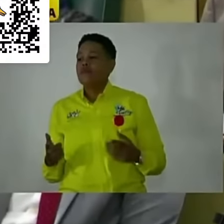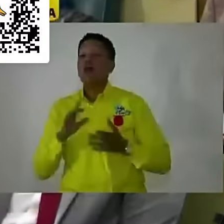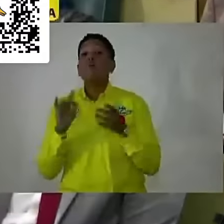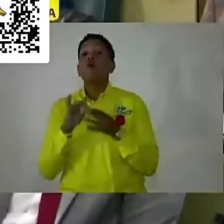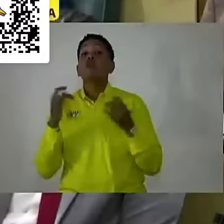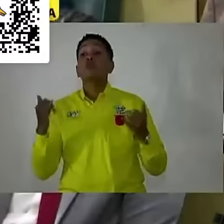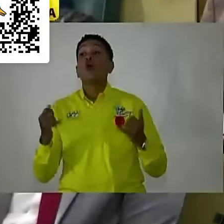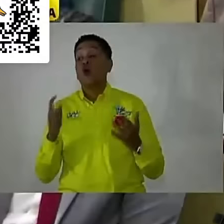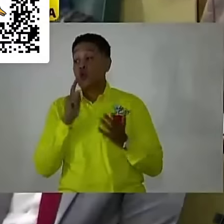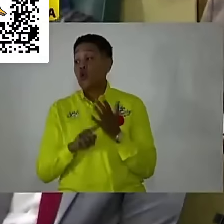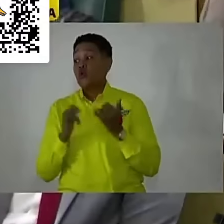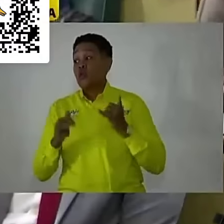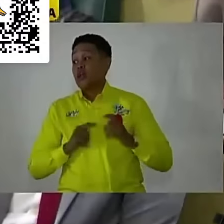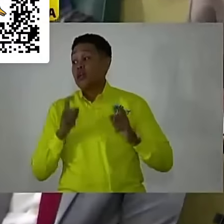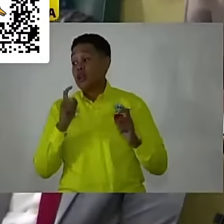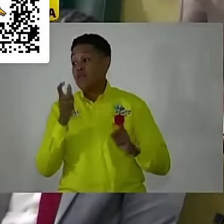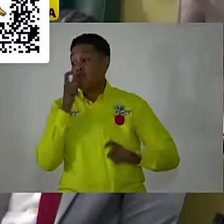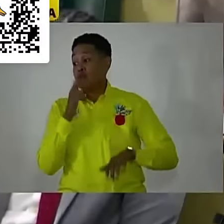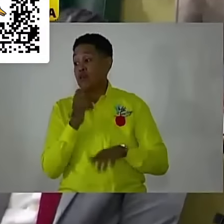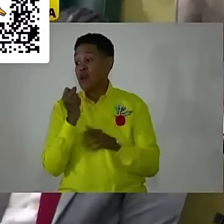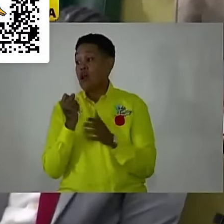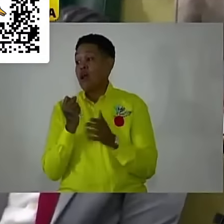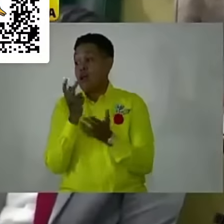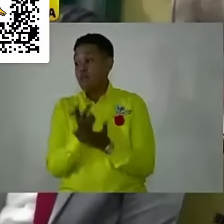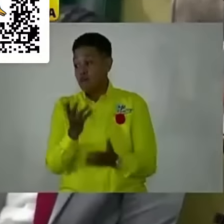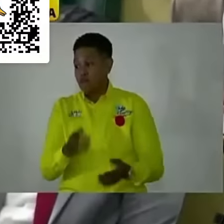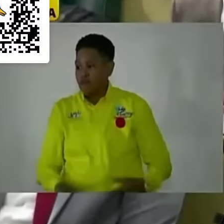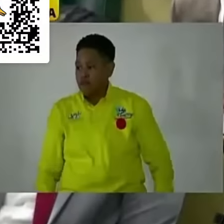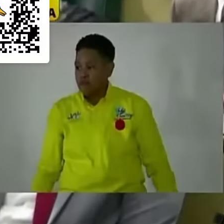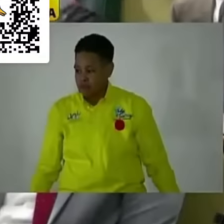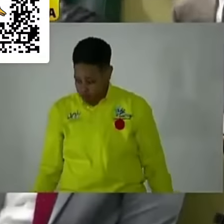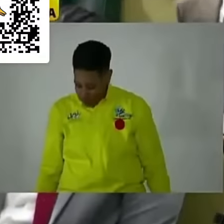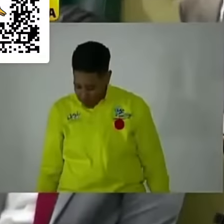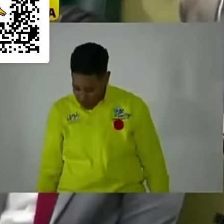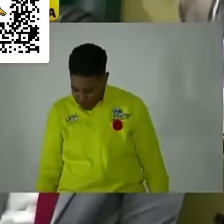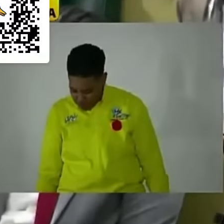motion, notice of which I gave earlier, be approved.